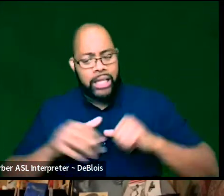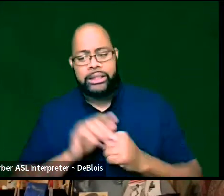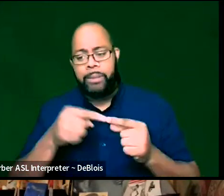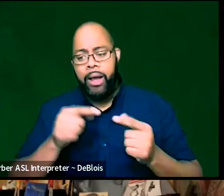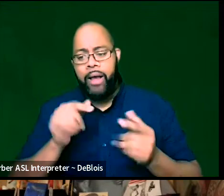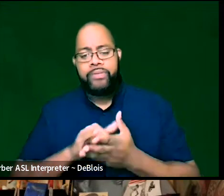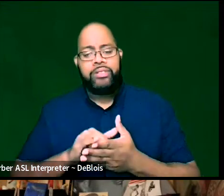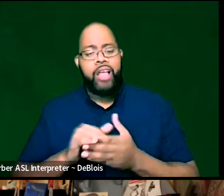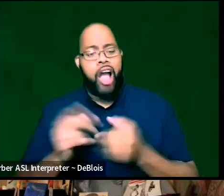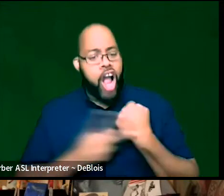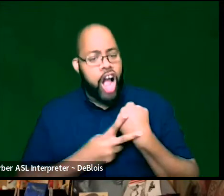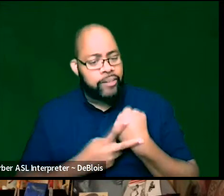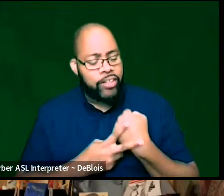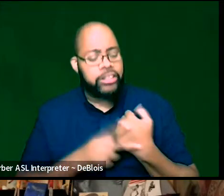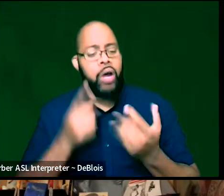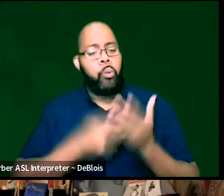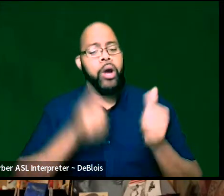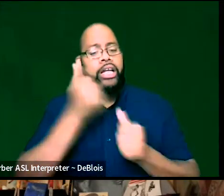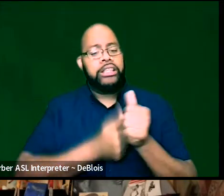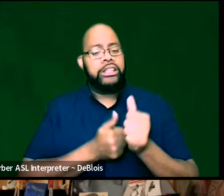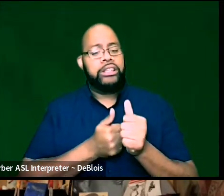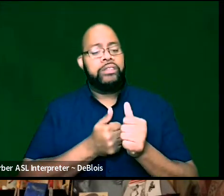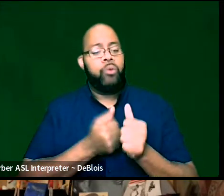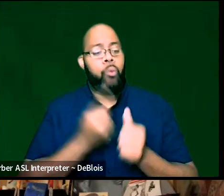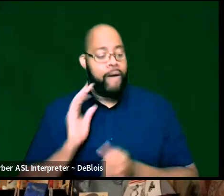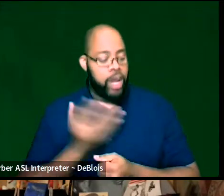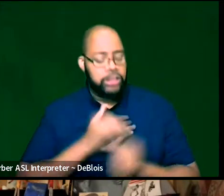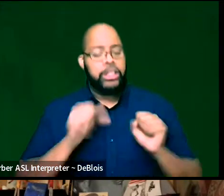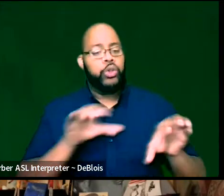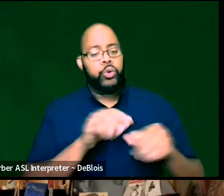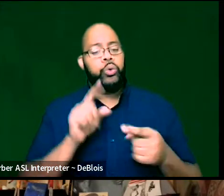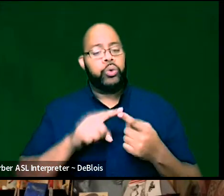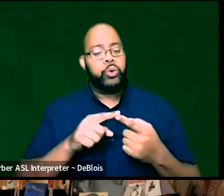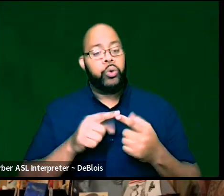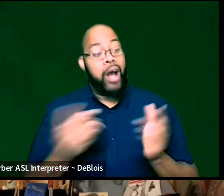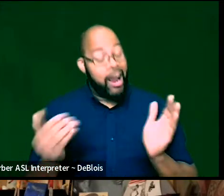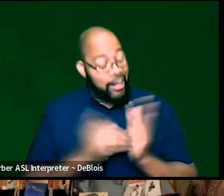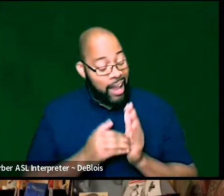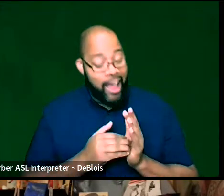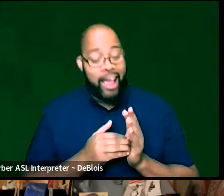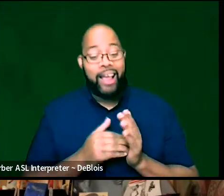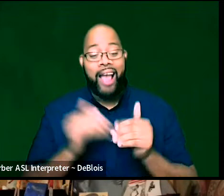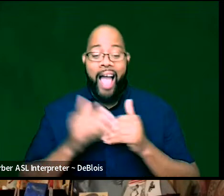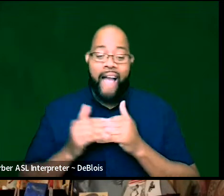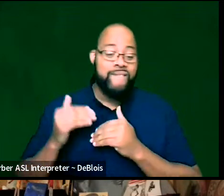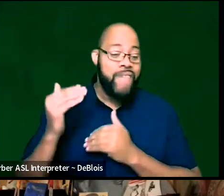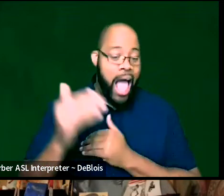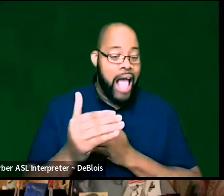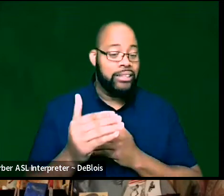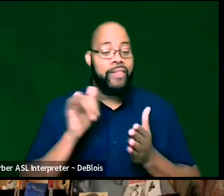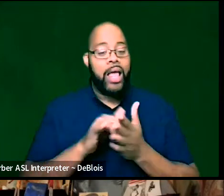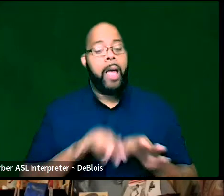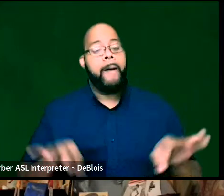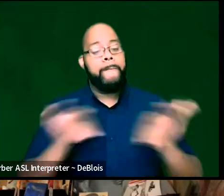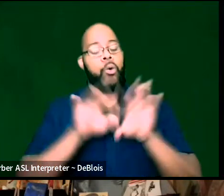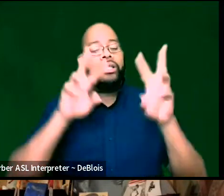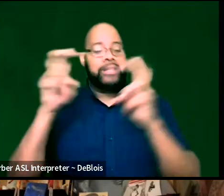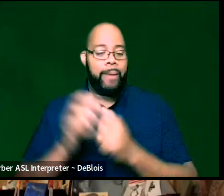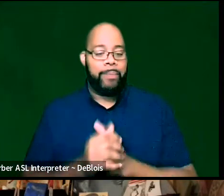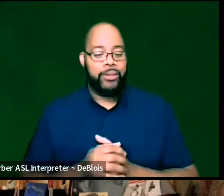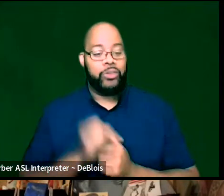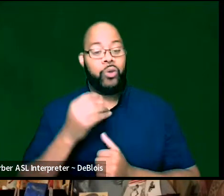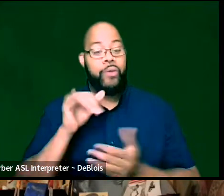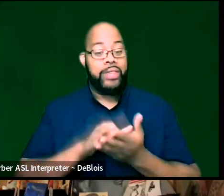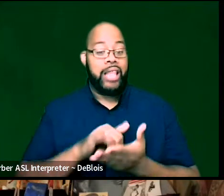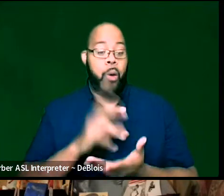about conservation, and what every one of us can do to, again, advance these important topics. So